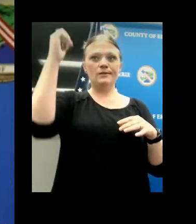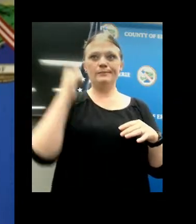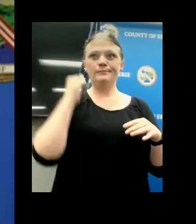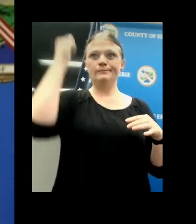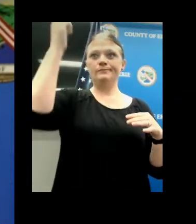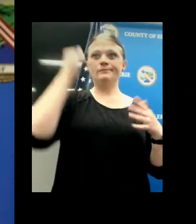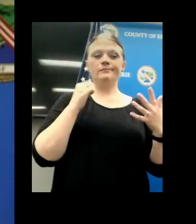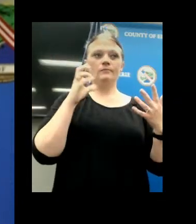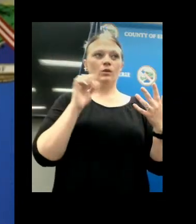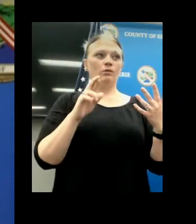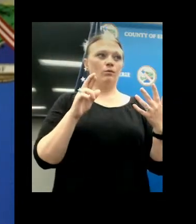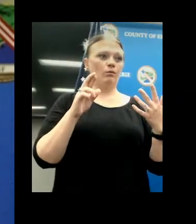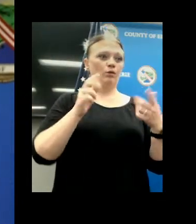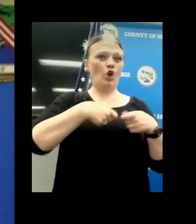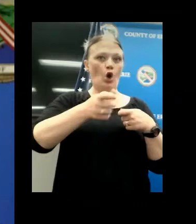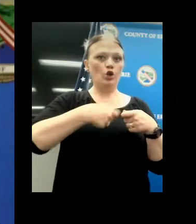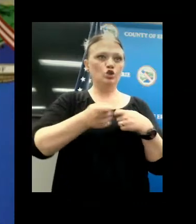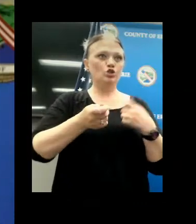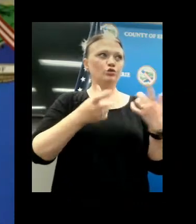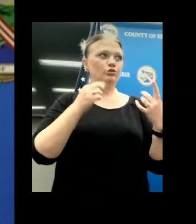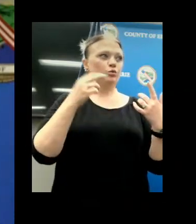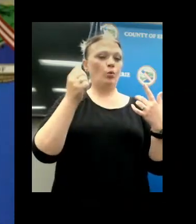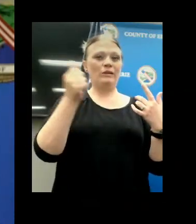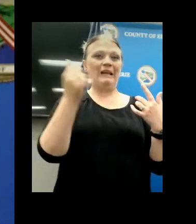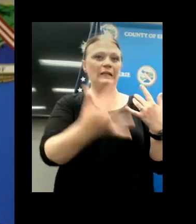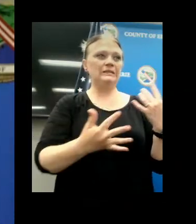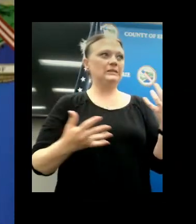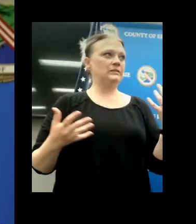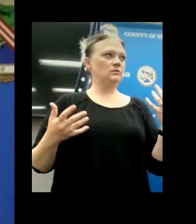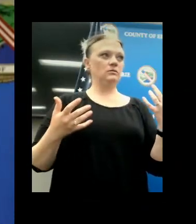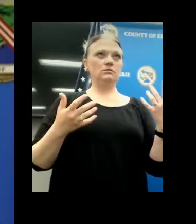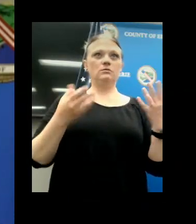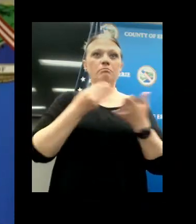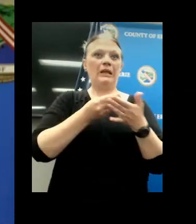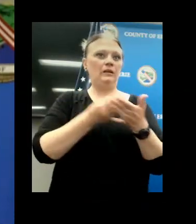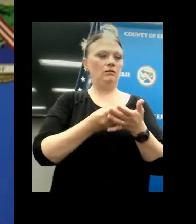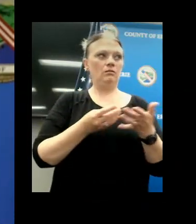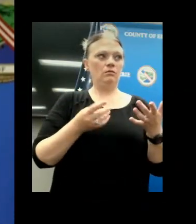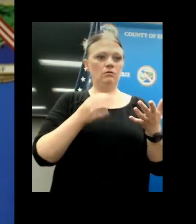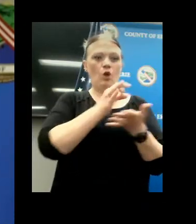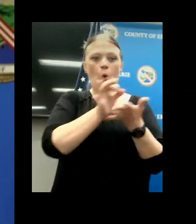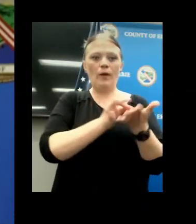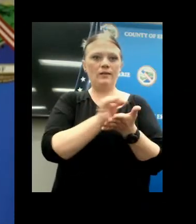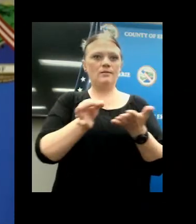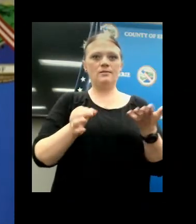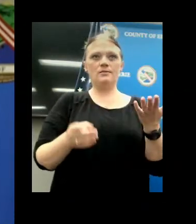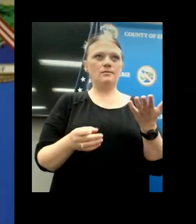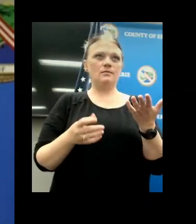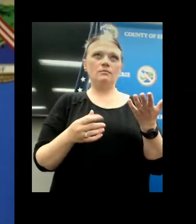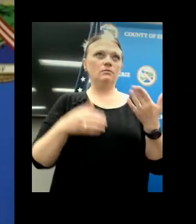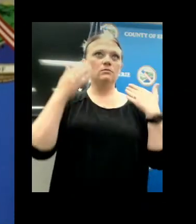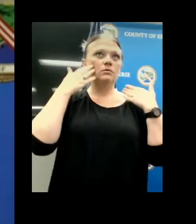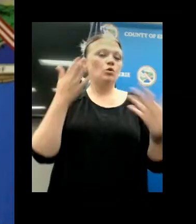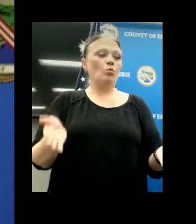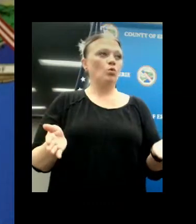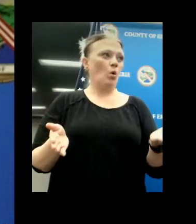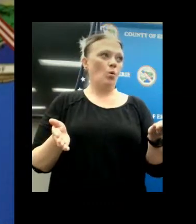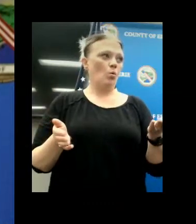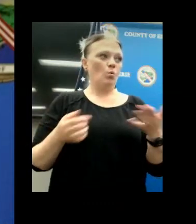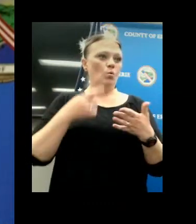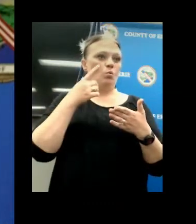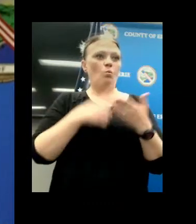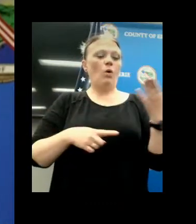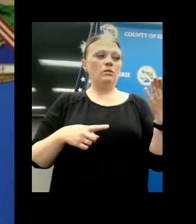machine or cards or dice or money or coins. You don't know